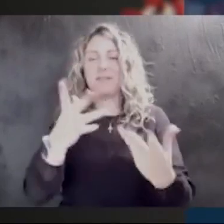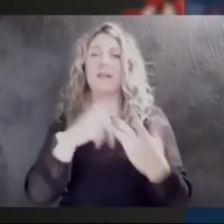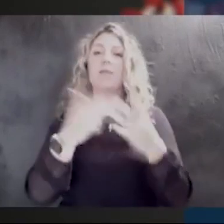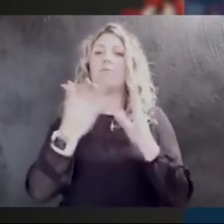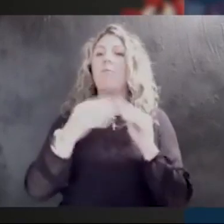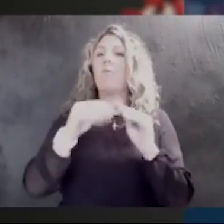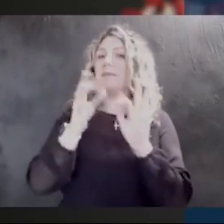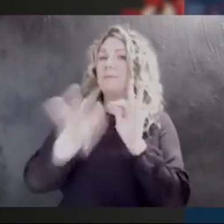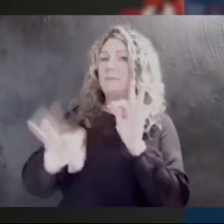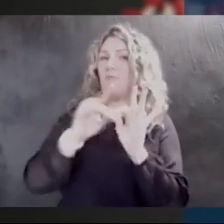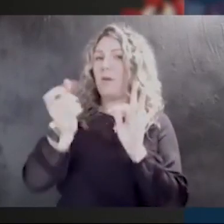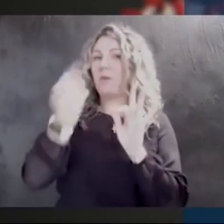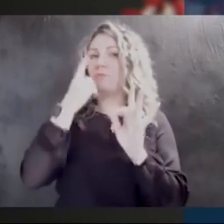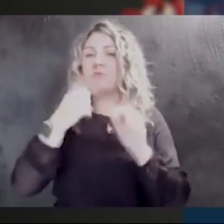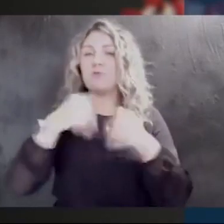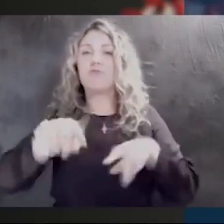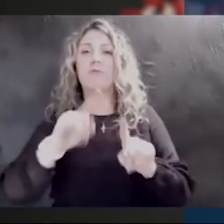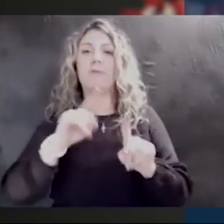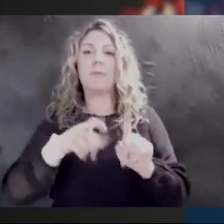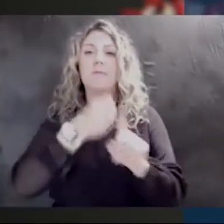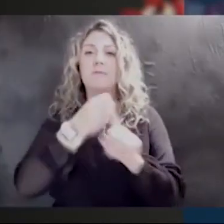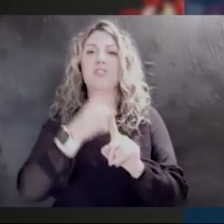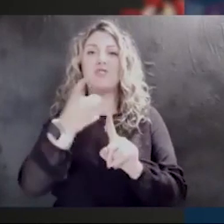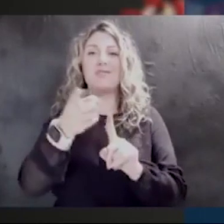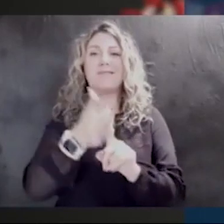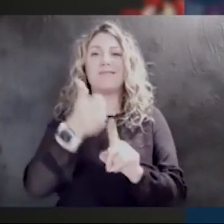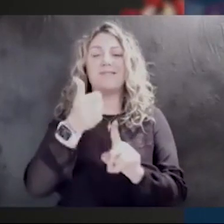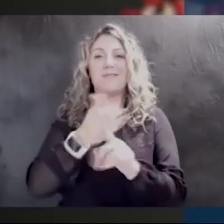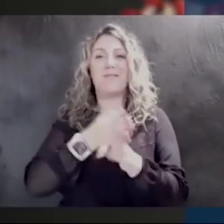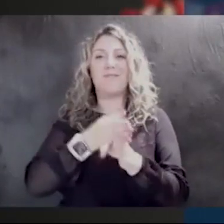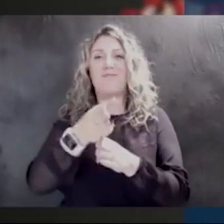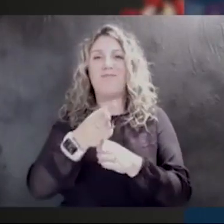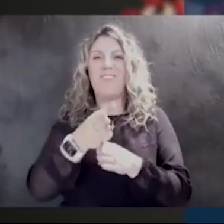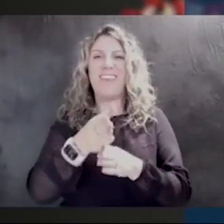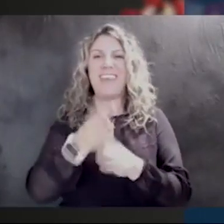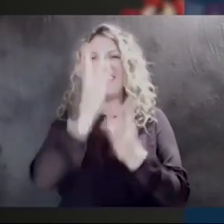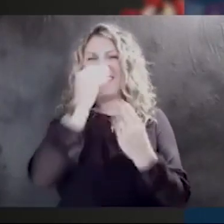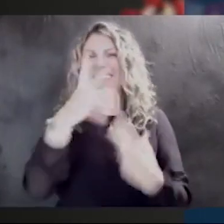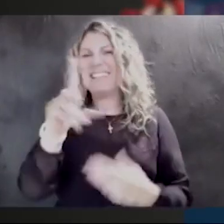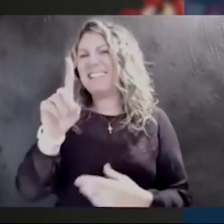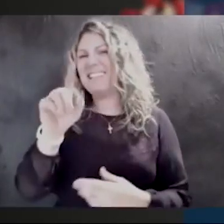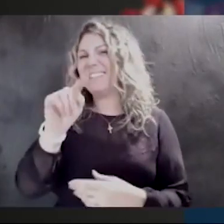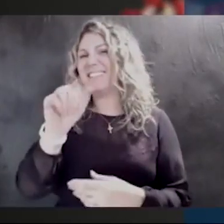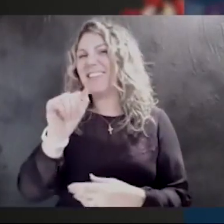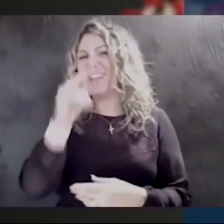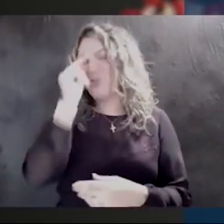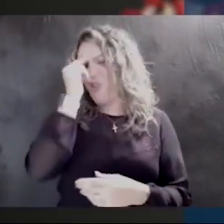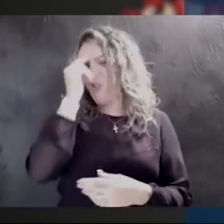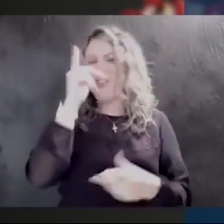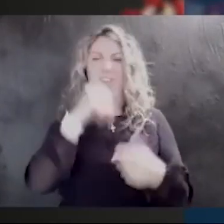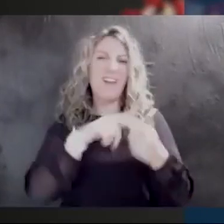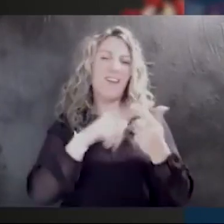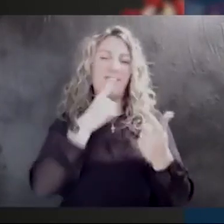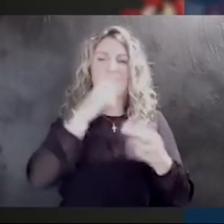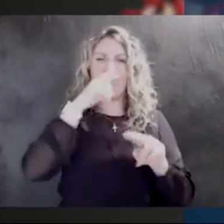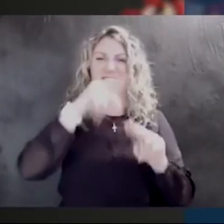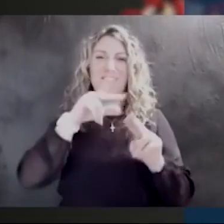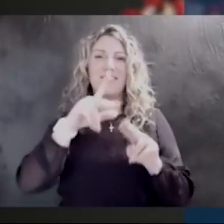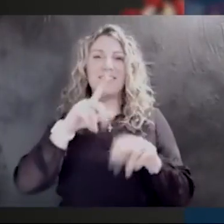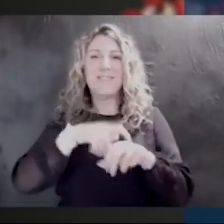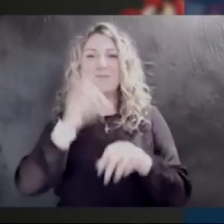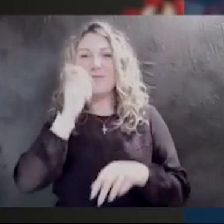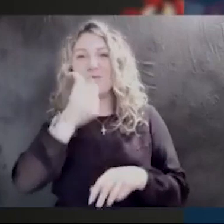pandemic. She's a self-proclaimed data nerd. We love data nerds here, and a lot of fun. Join us tomorrow. We'll have a great time, and